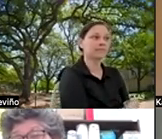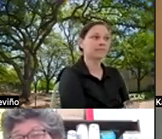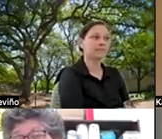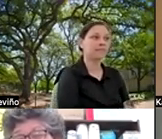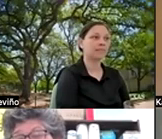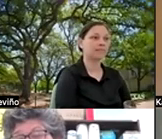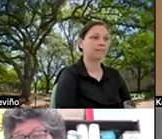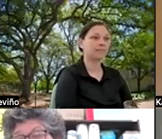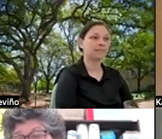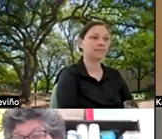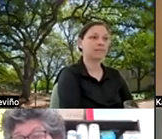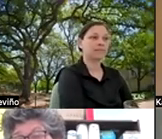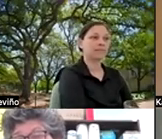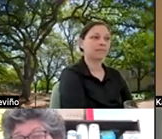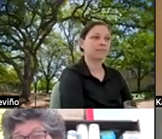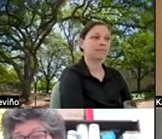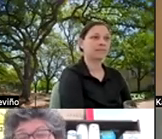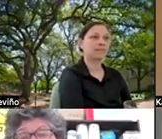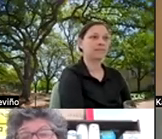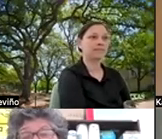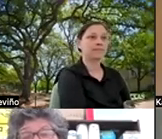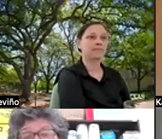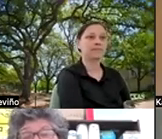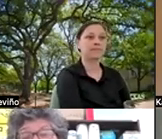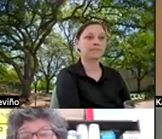All right. Thanks for letting us know, Alfirma.